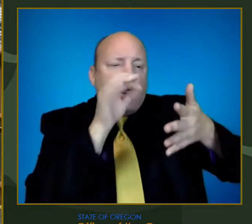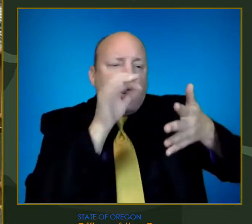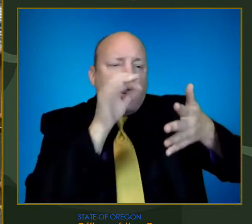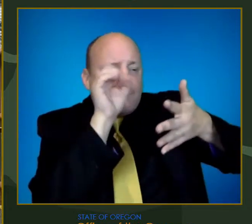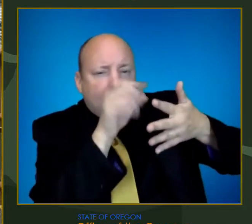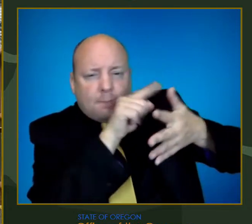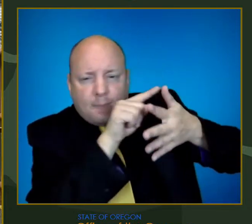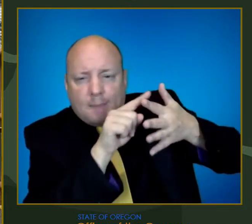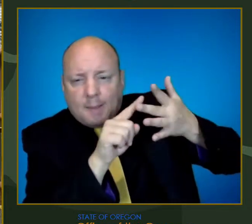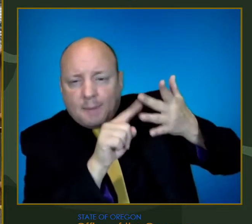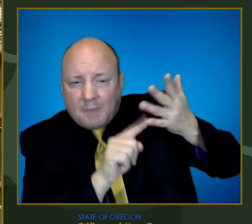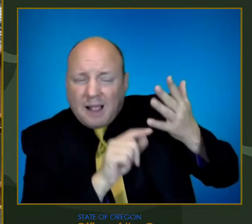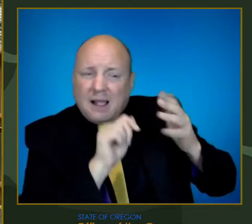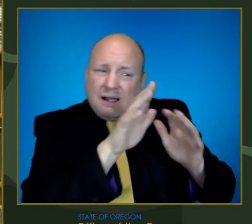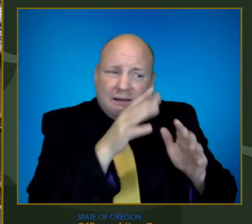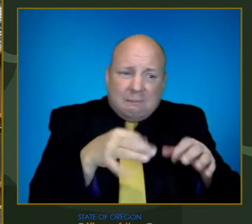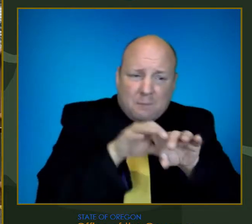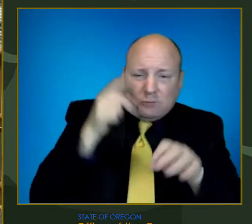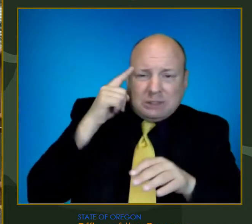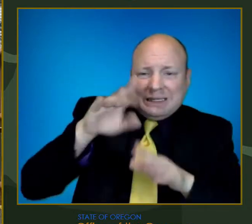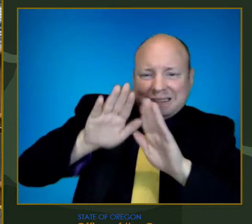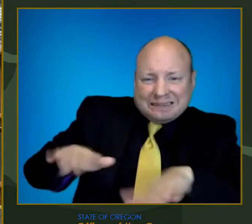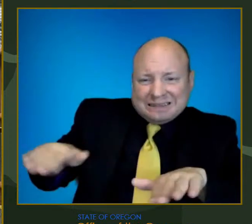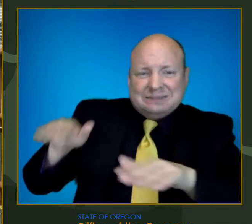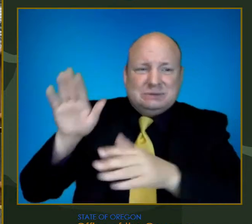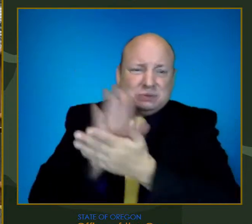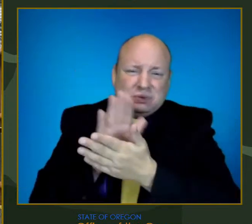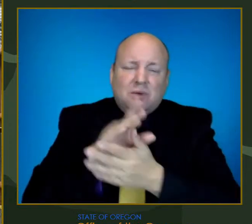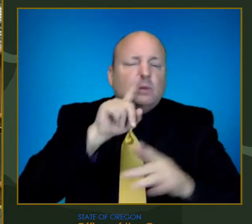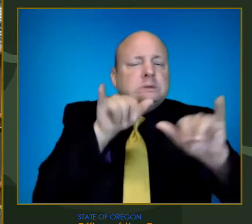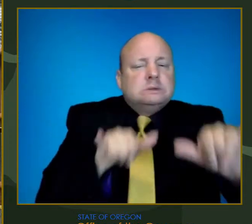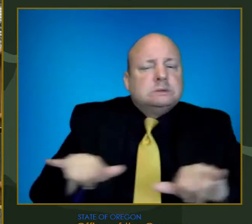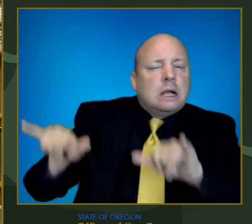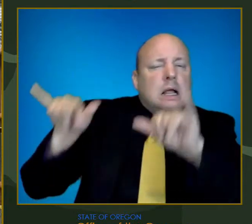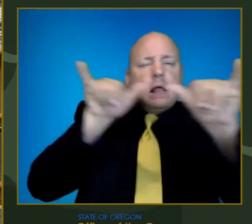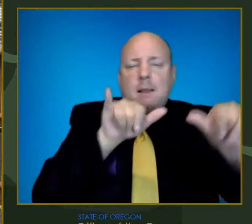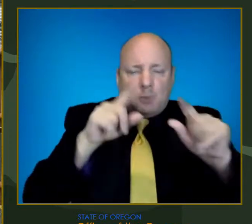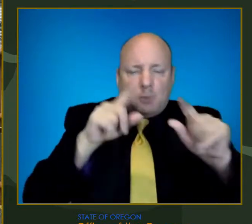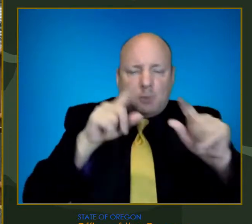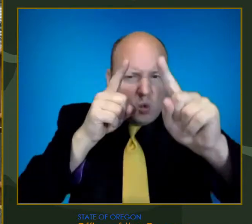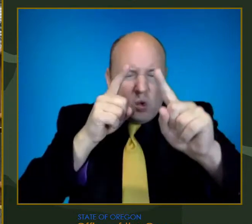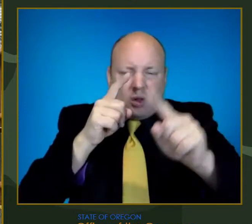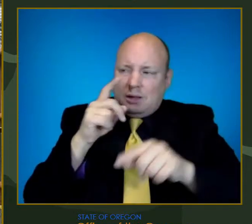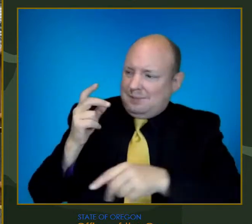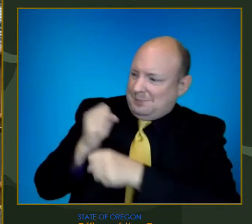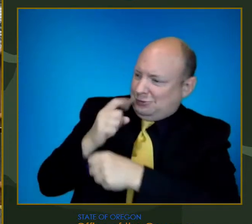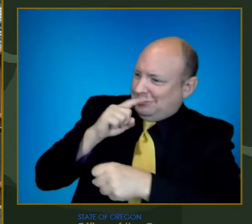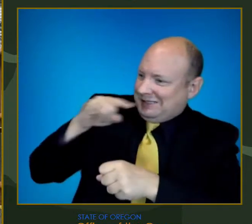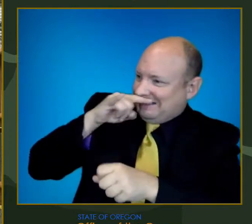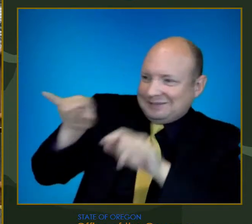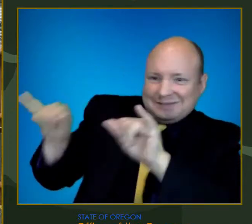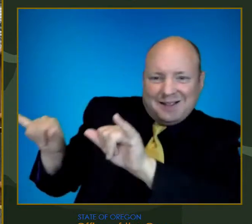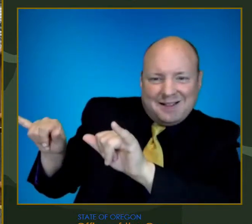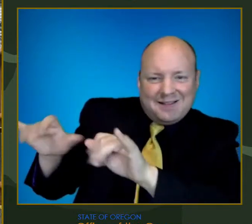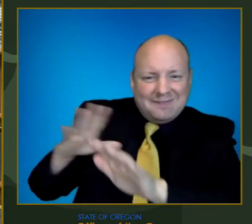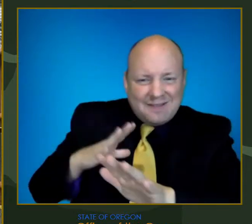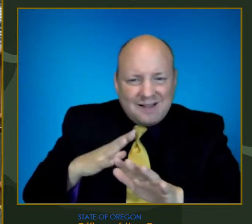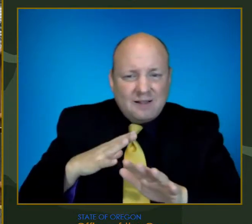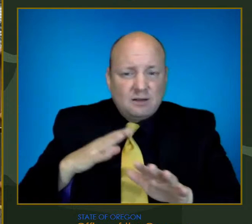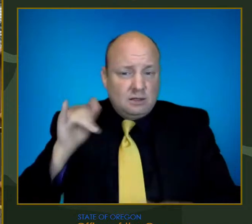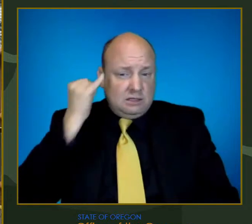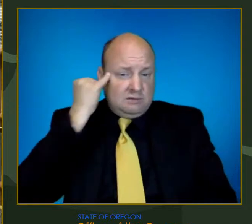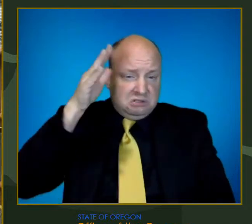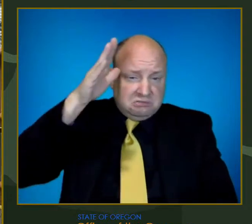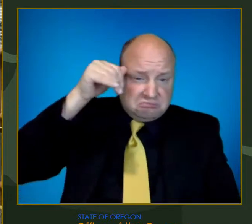that we all have. Barring that, the Oregon Health Authority has authority in